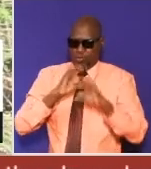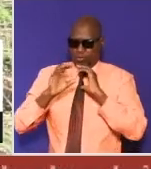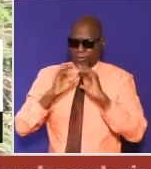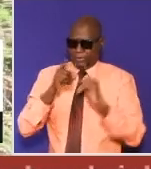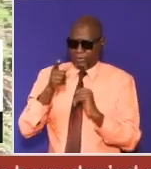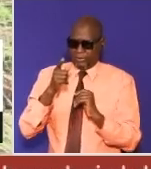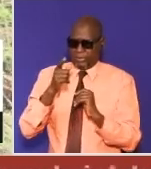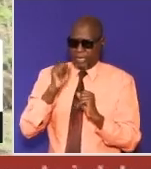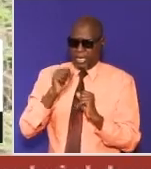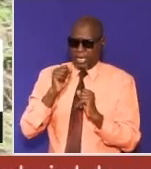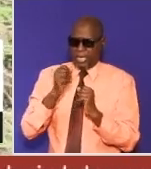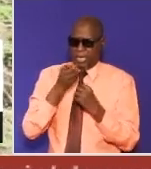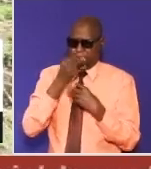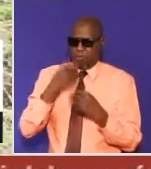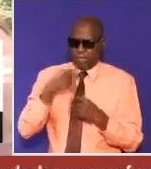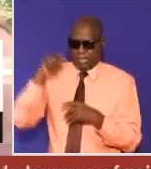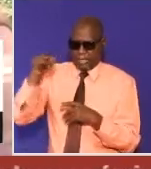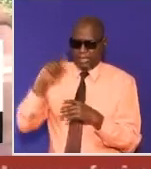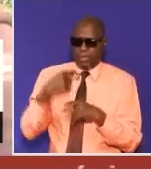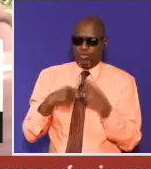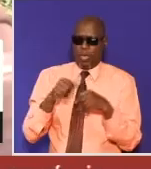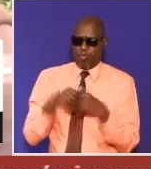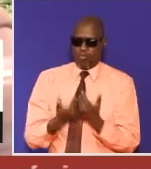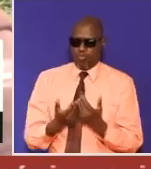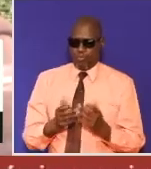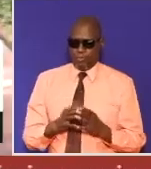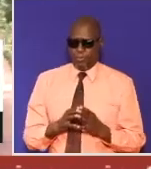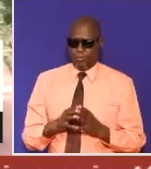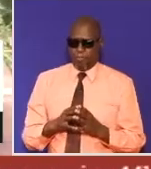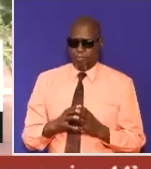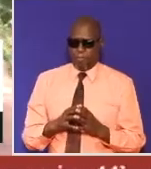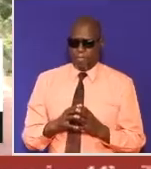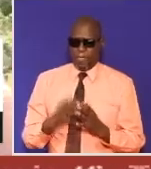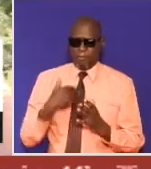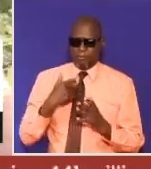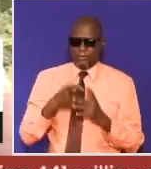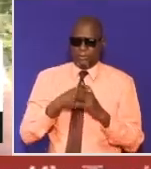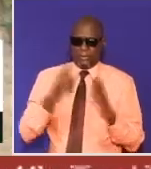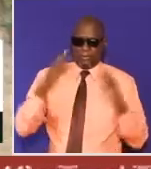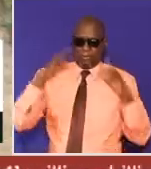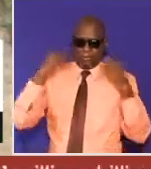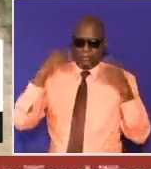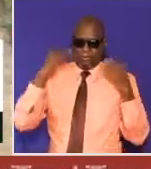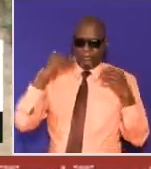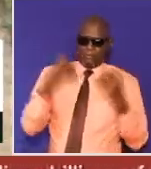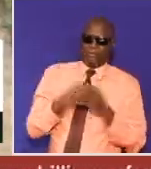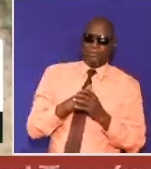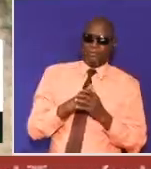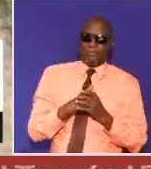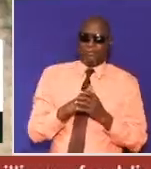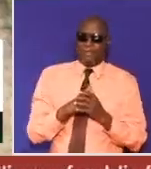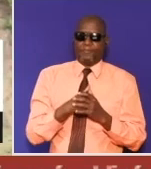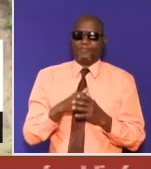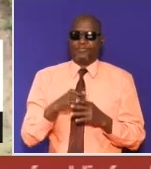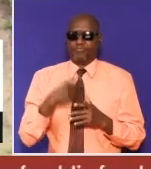kujua anaendelea aje. So nikakuwa na wasiwasi sana. According to Wekesa, Emily,